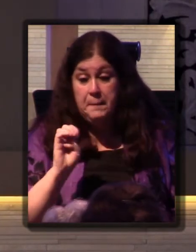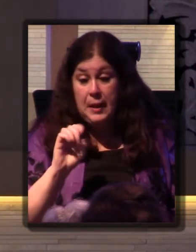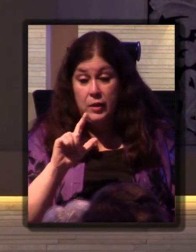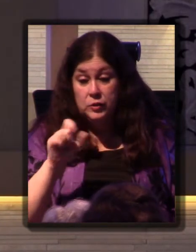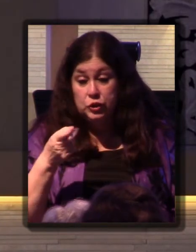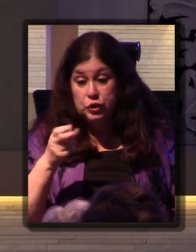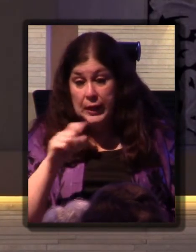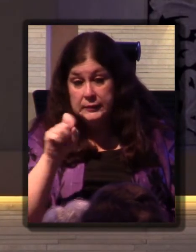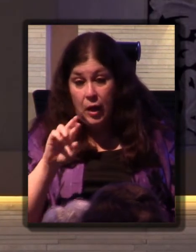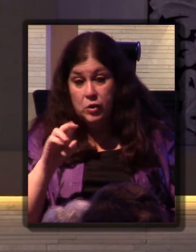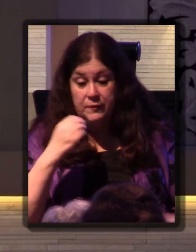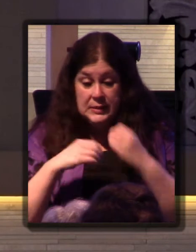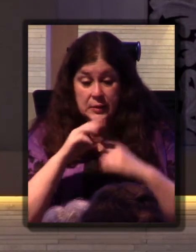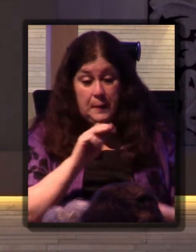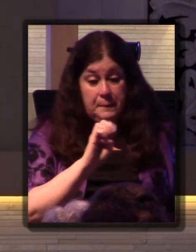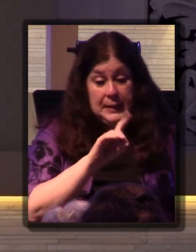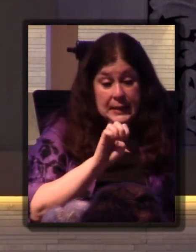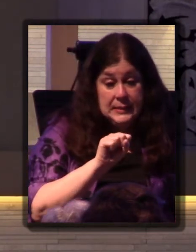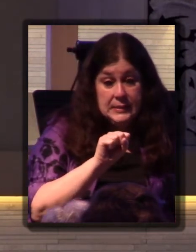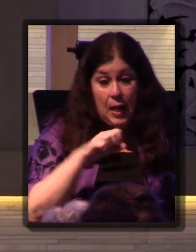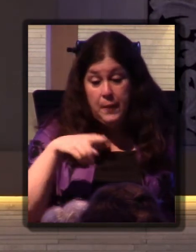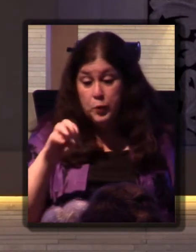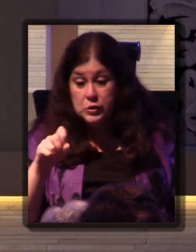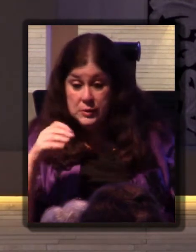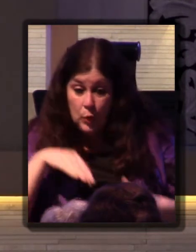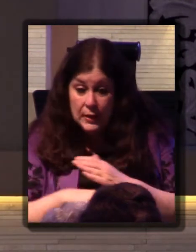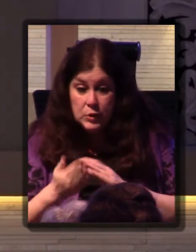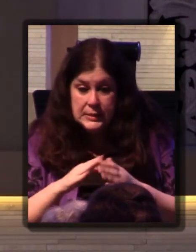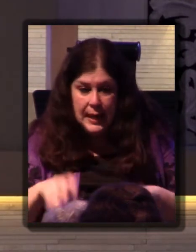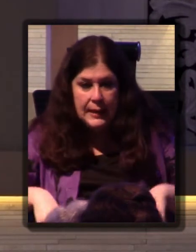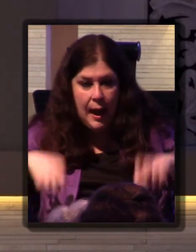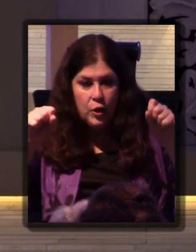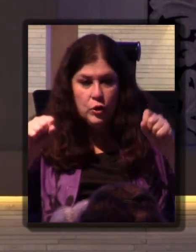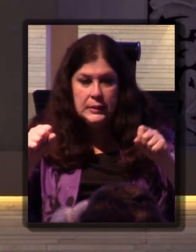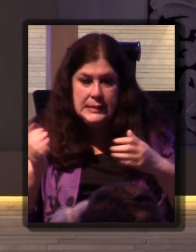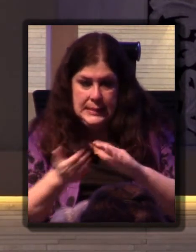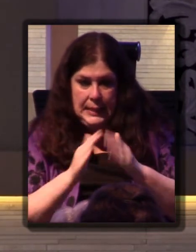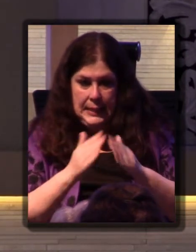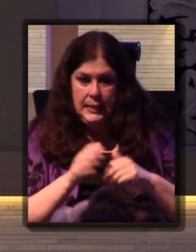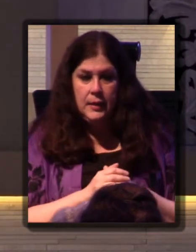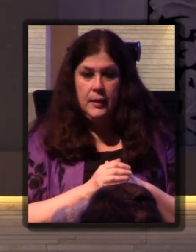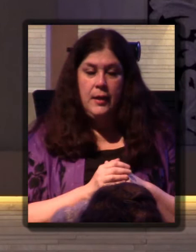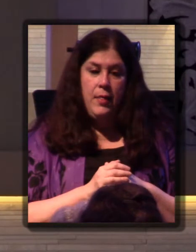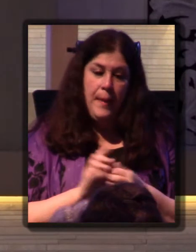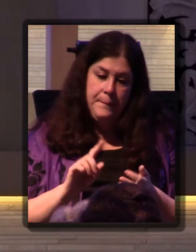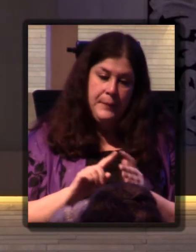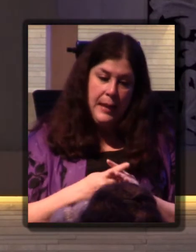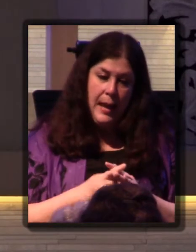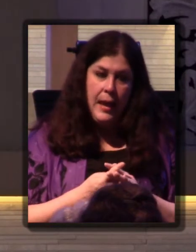feast, Belshazzar's feast, the Medes and the Persians found a way into the city and conquered the city,